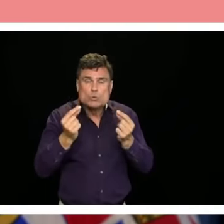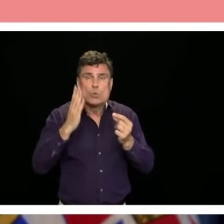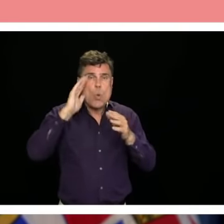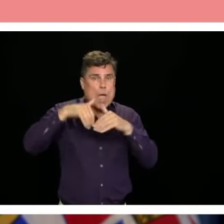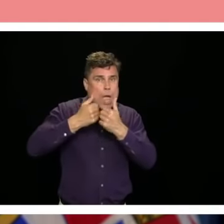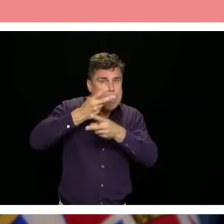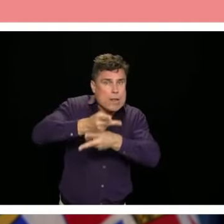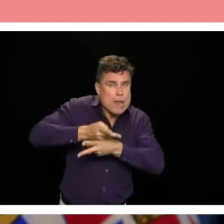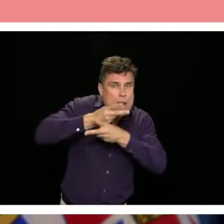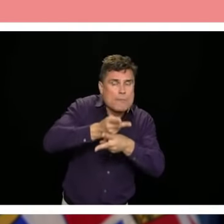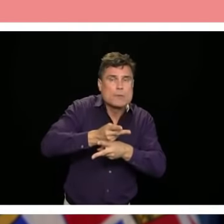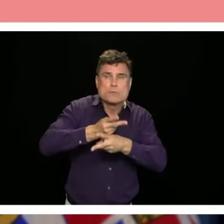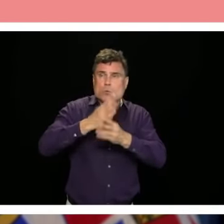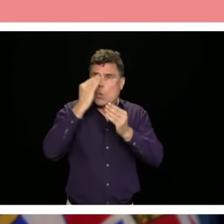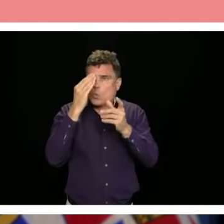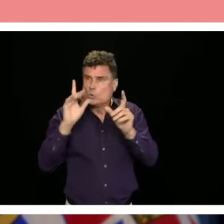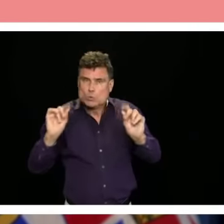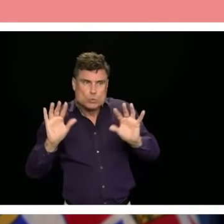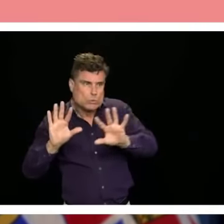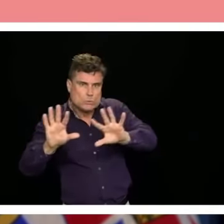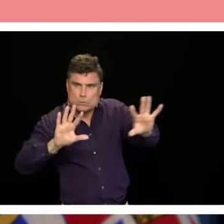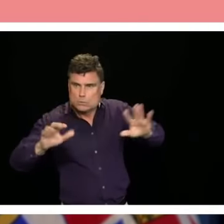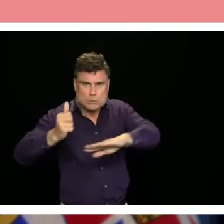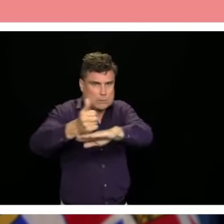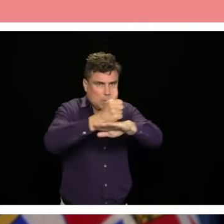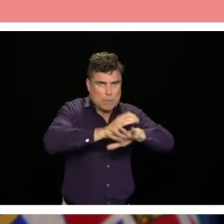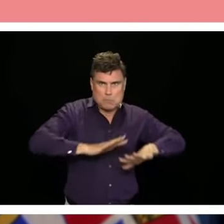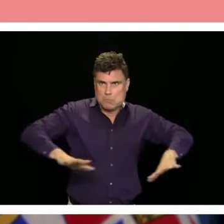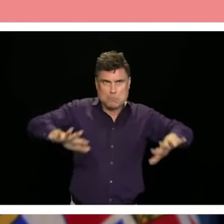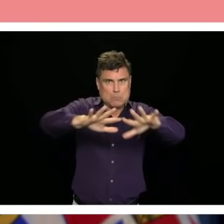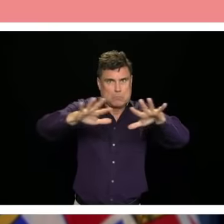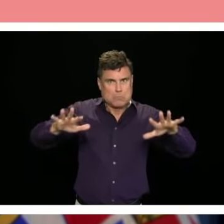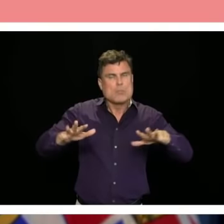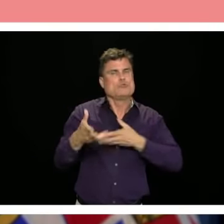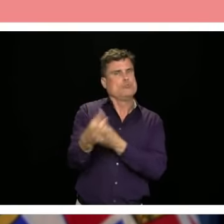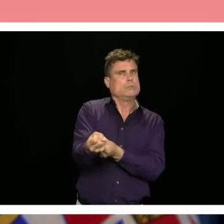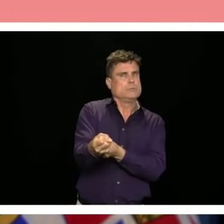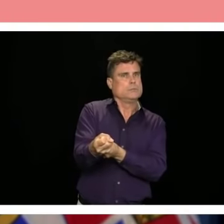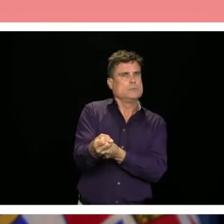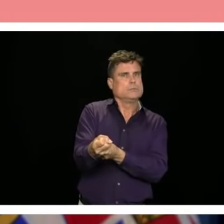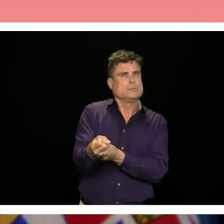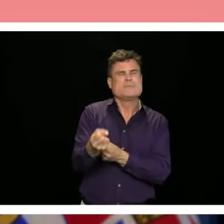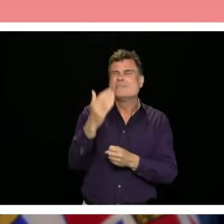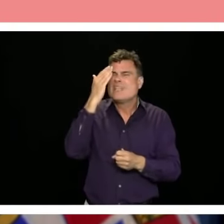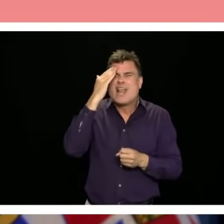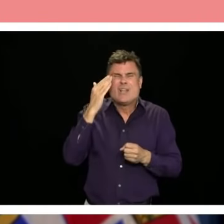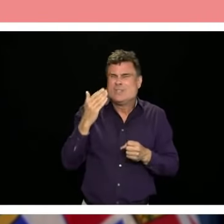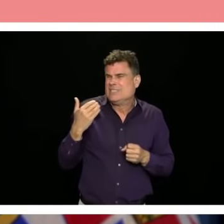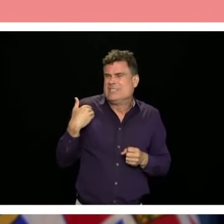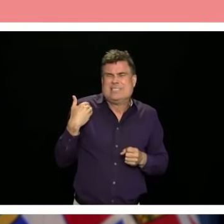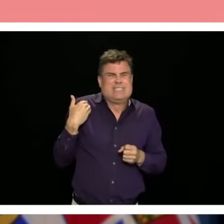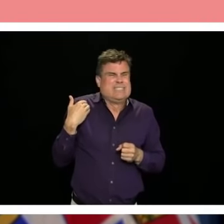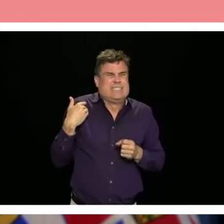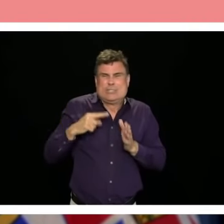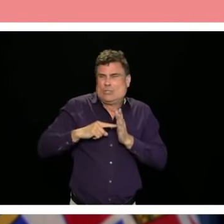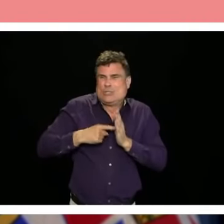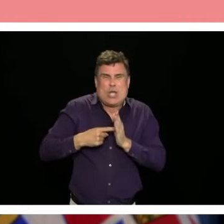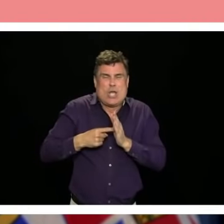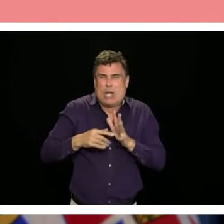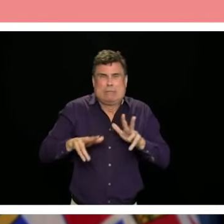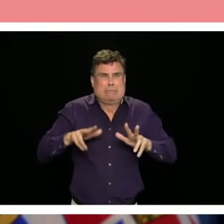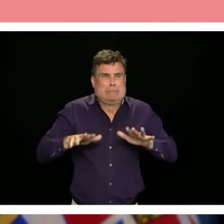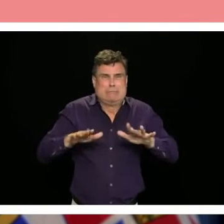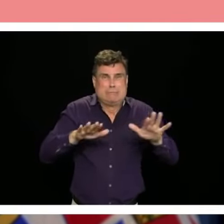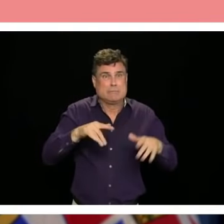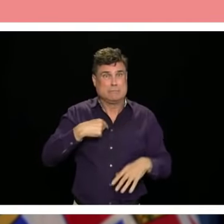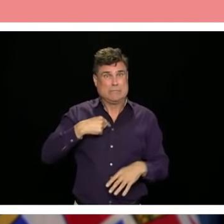those requirements, the public health stamp of a seal of approval, if you will, is to do just that, to build that confidence.